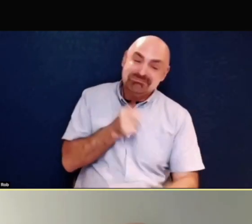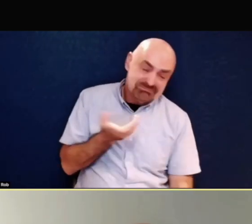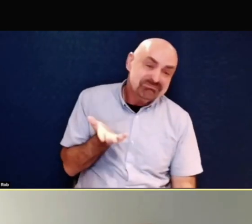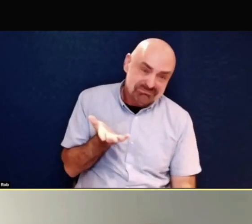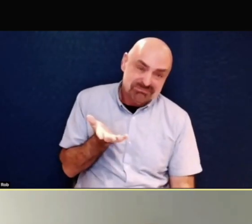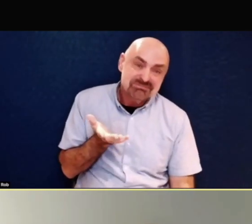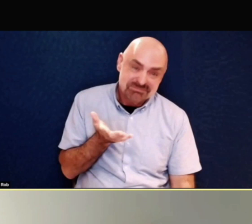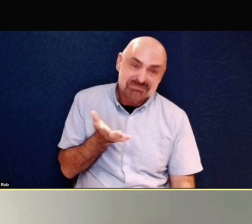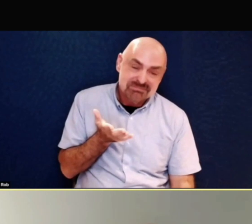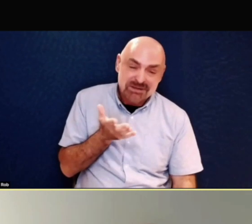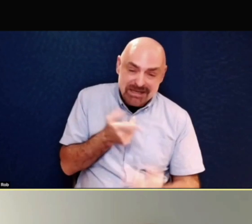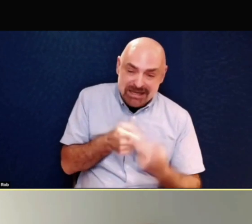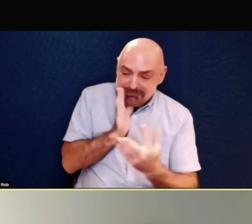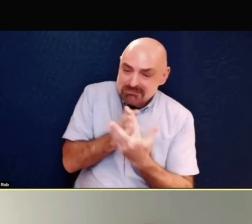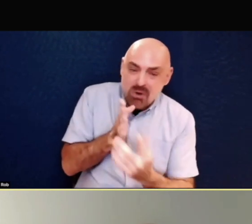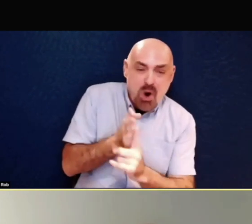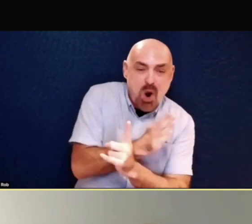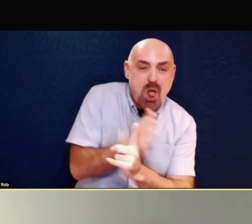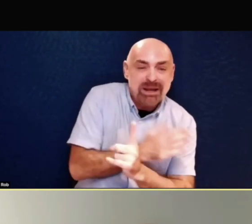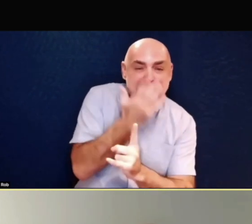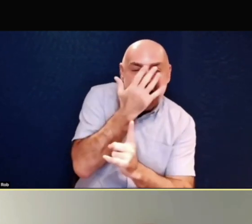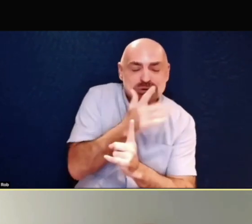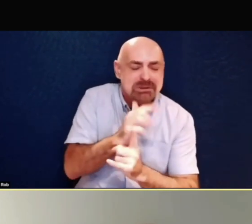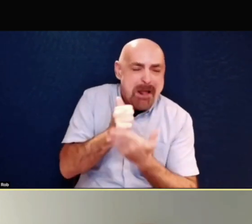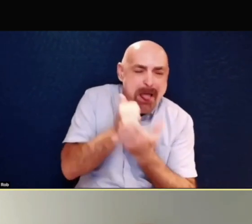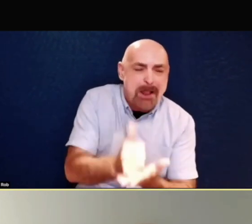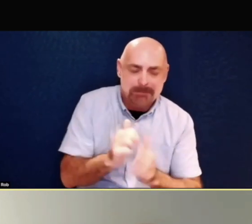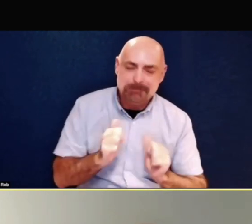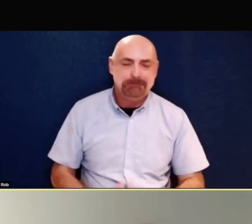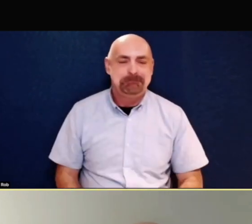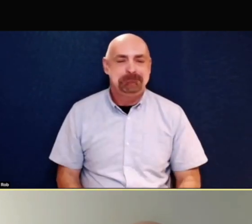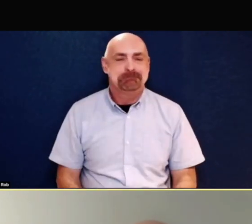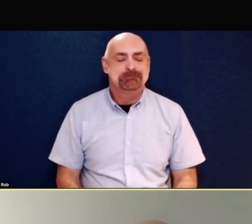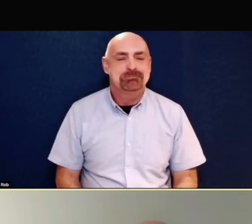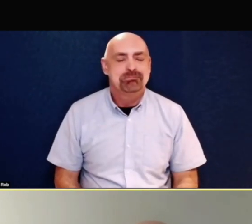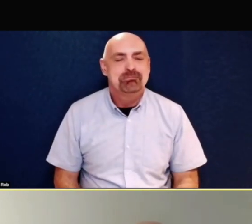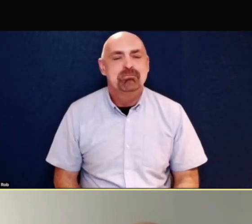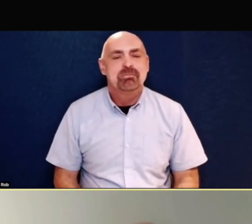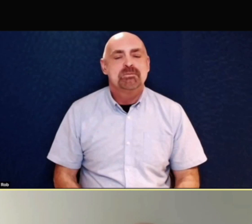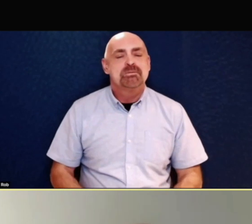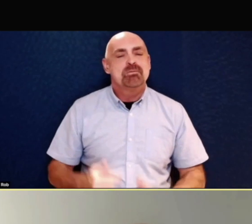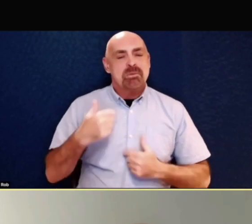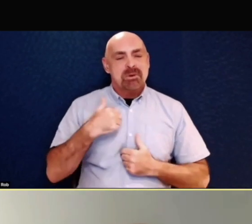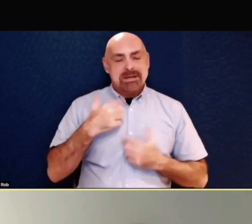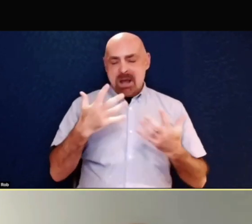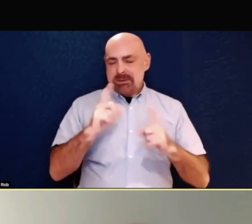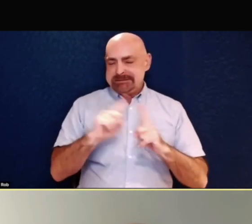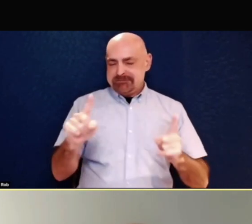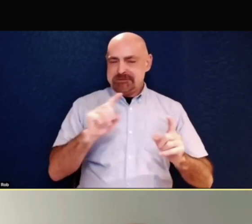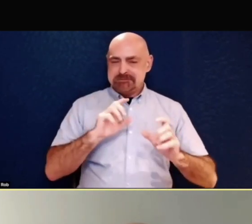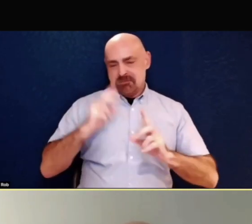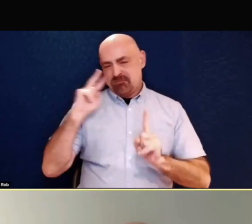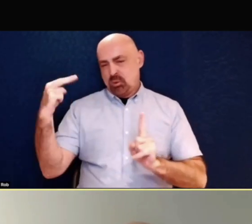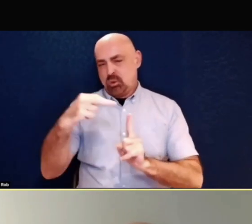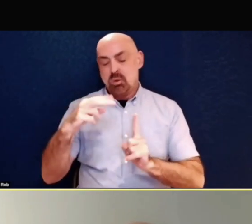early, we can set things off on a positive train. I want to take a slightly different way of looking at this now. Not saying that intervening early